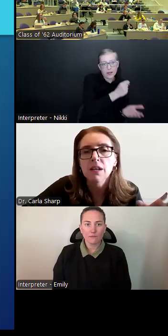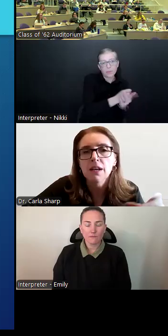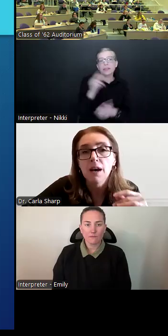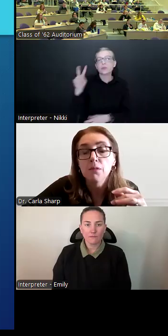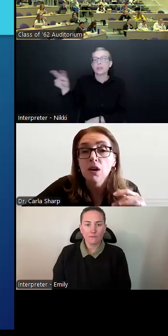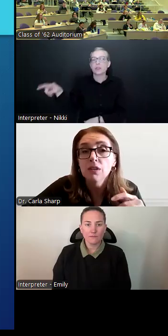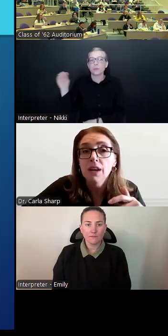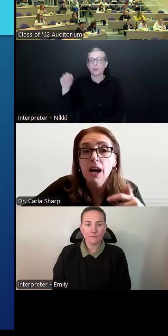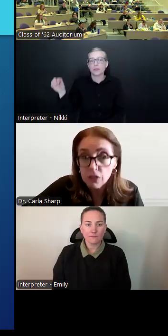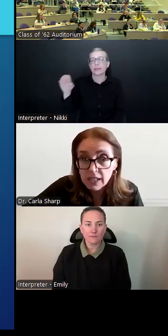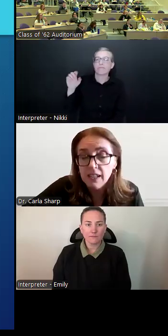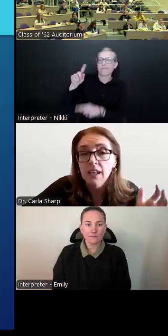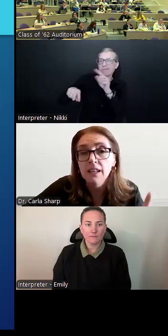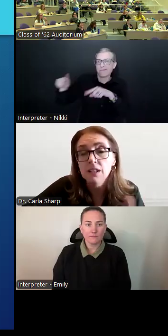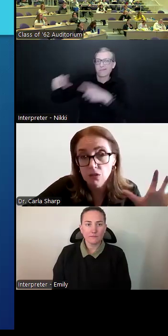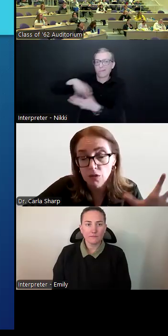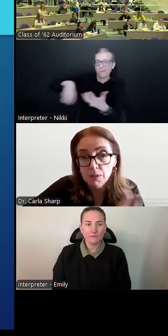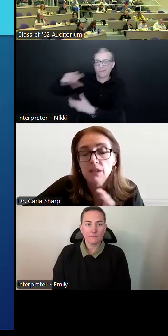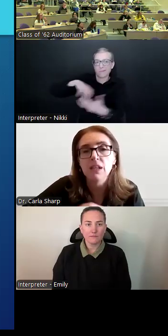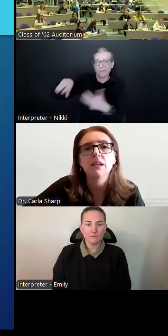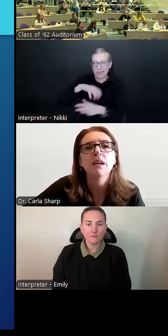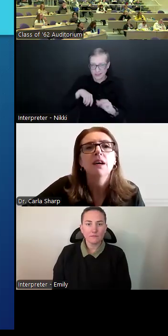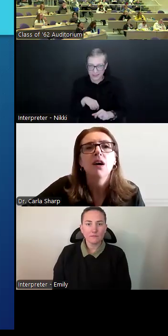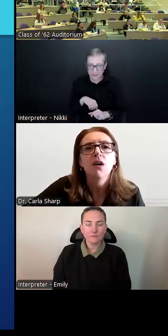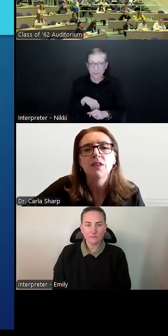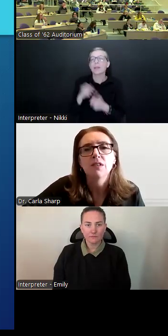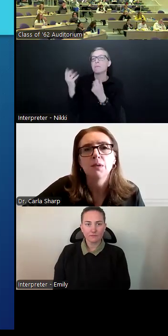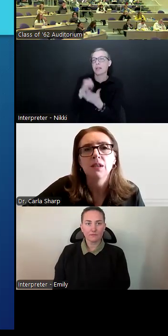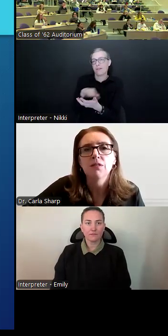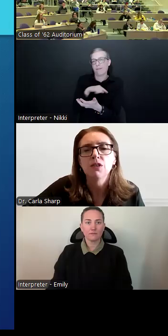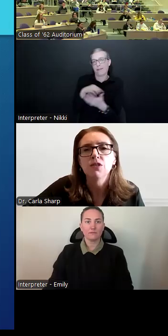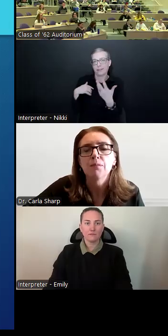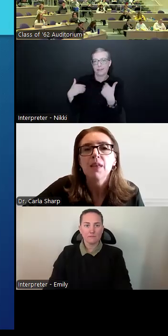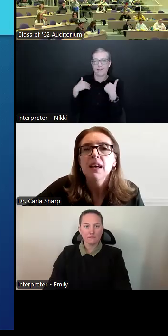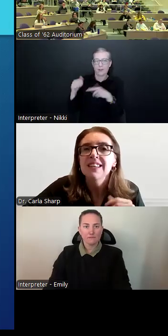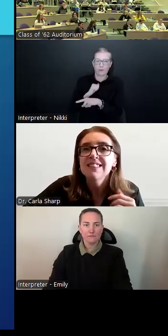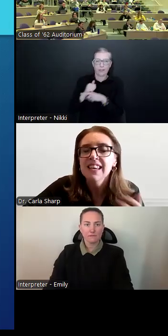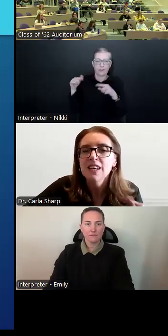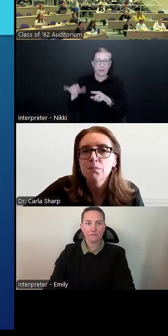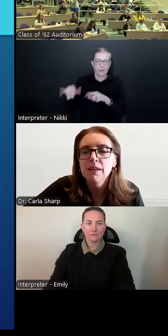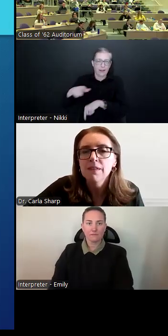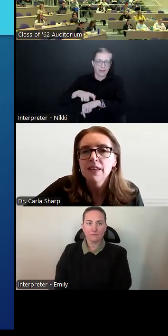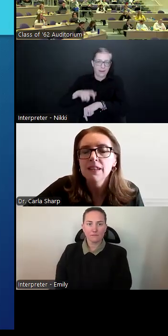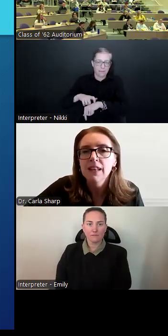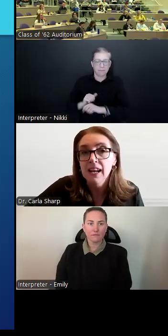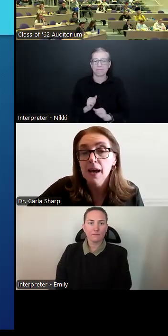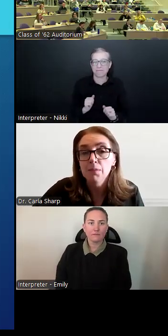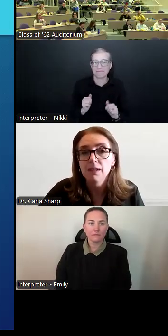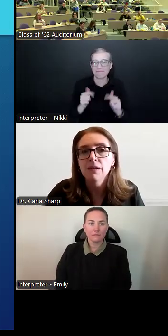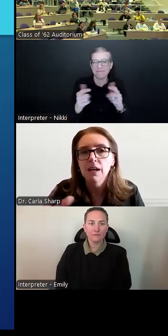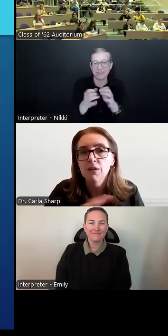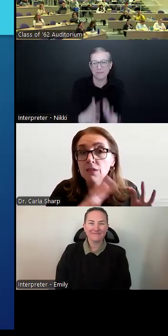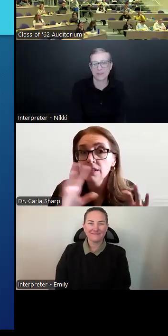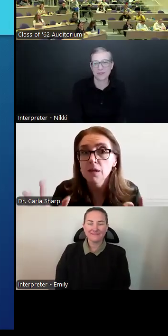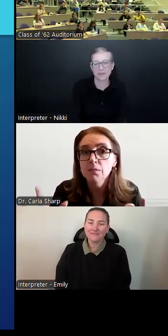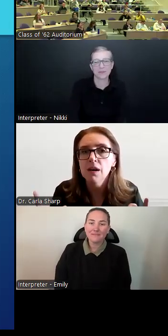us got our training in this sort of period of the CBT revolution. The second big thing that